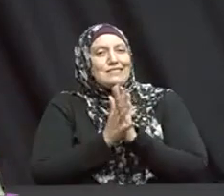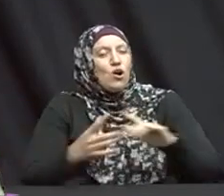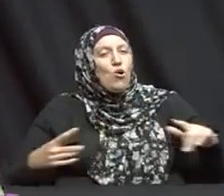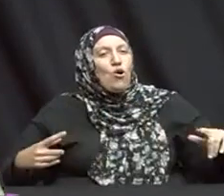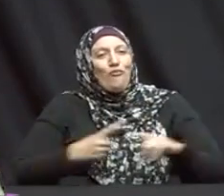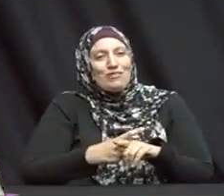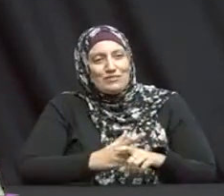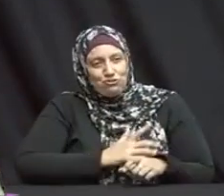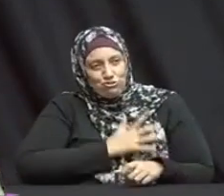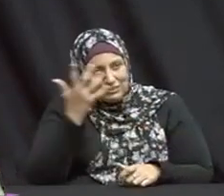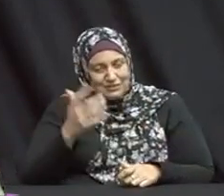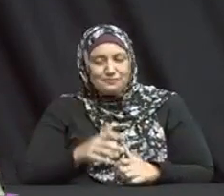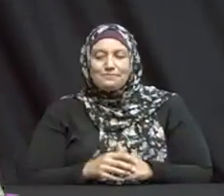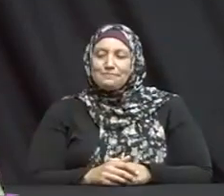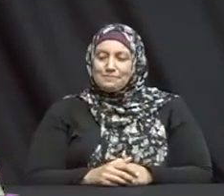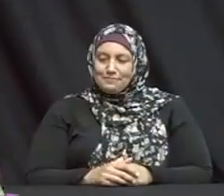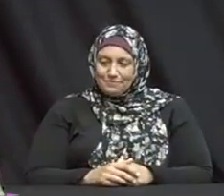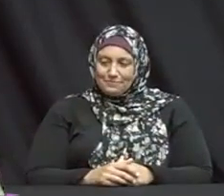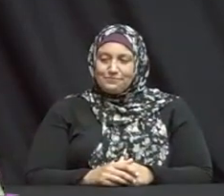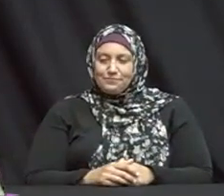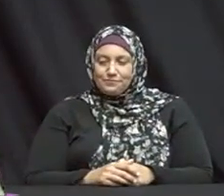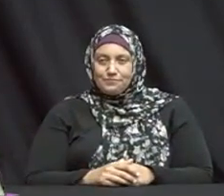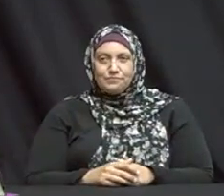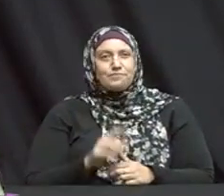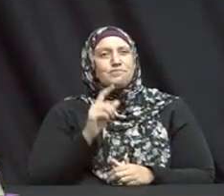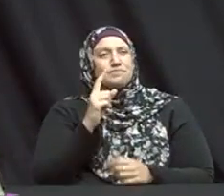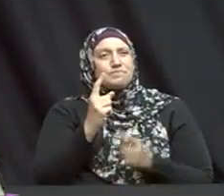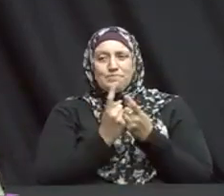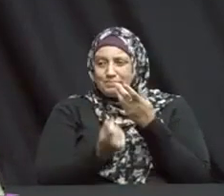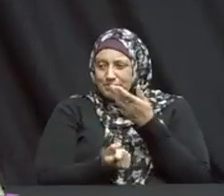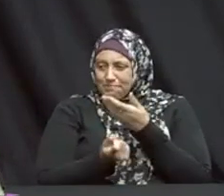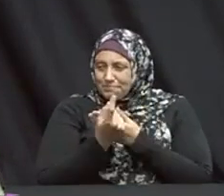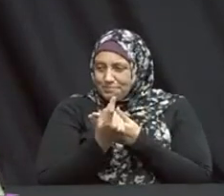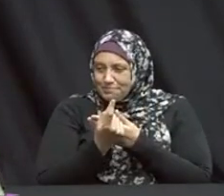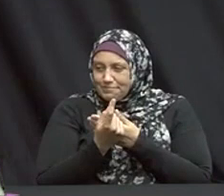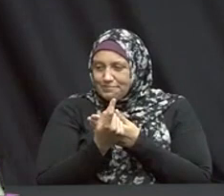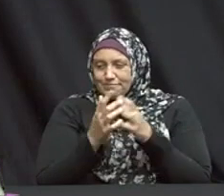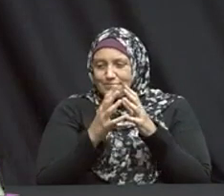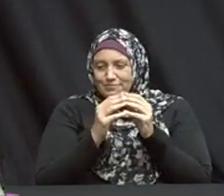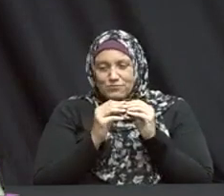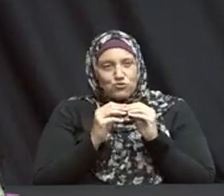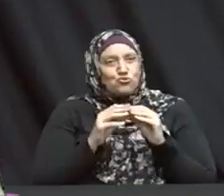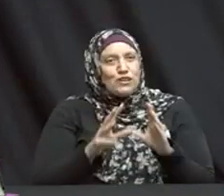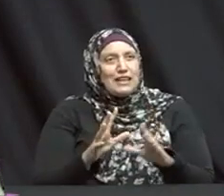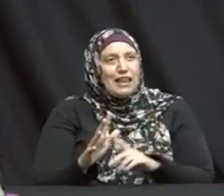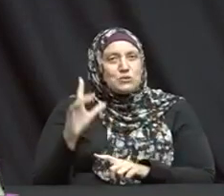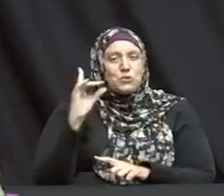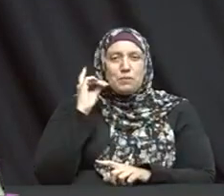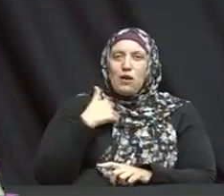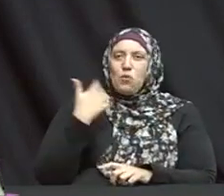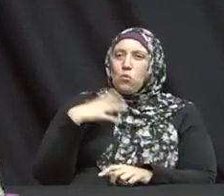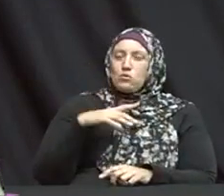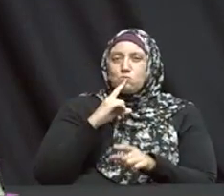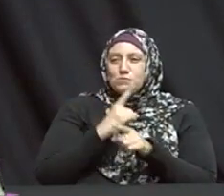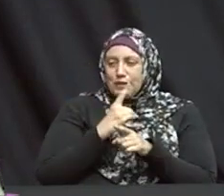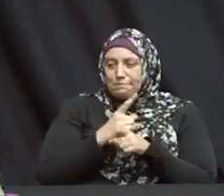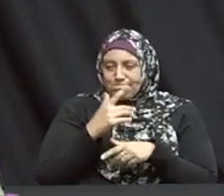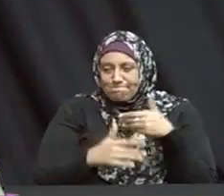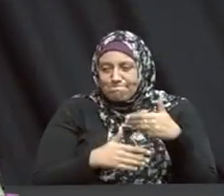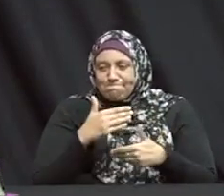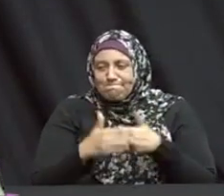something that's come up that that we addressed last week, but I think I'll just mention it quickly here just to keep things moving, is that somebody's asked